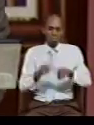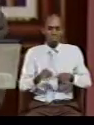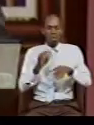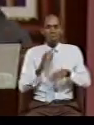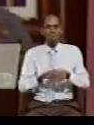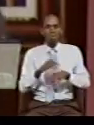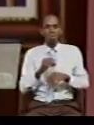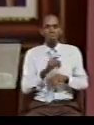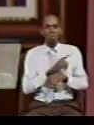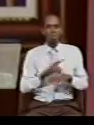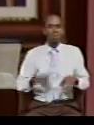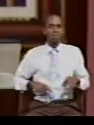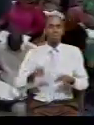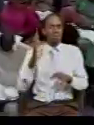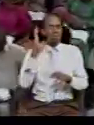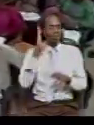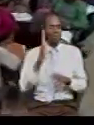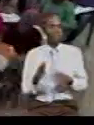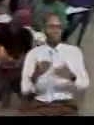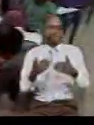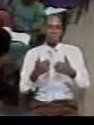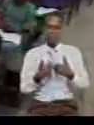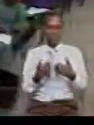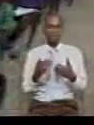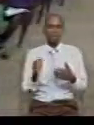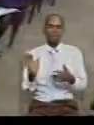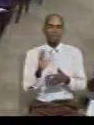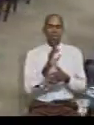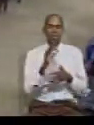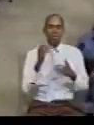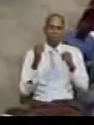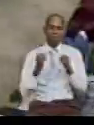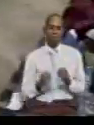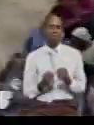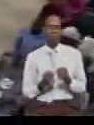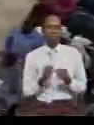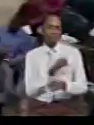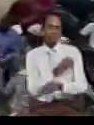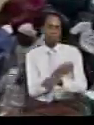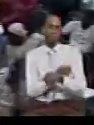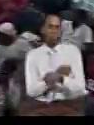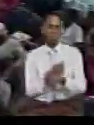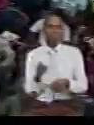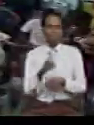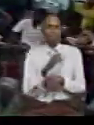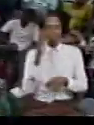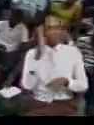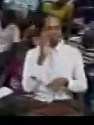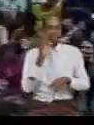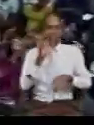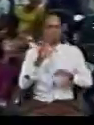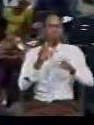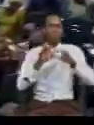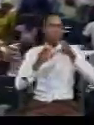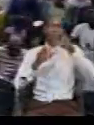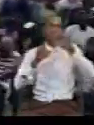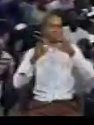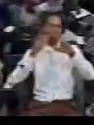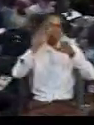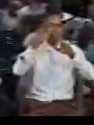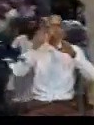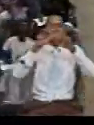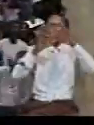Lord shall renew their strength. They shall mount up with wings